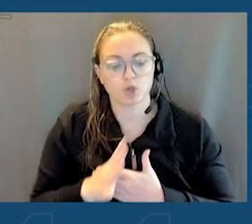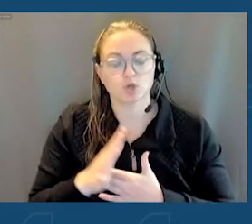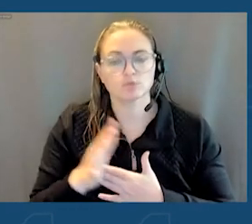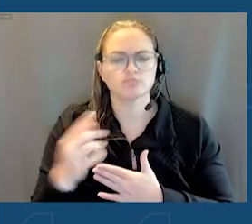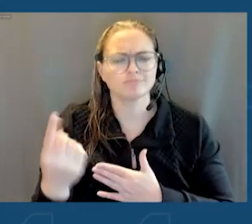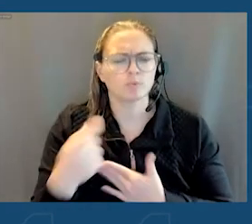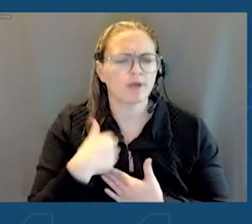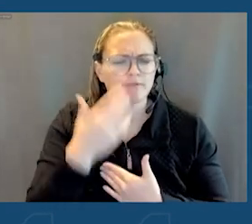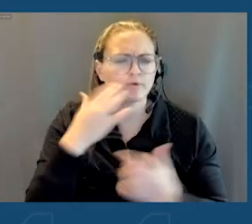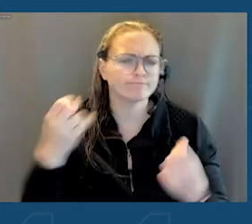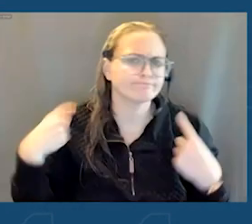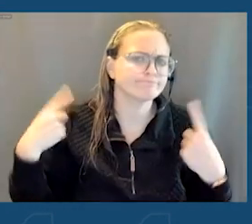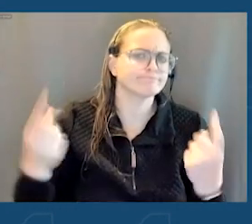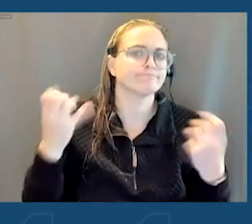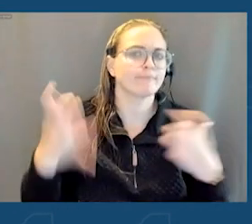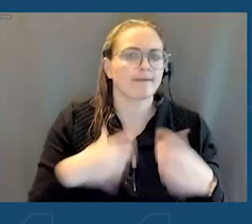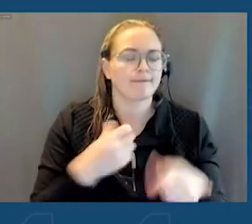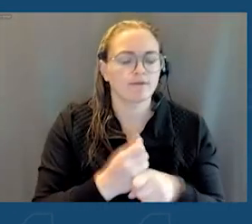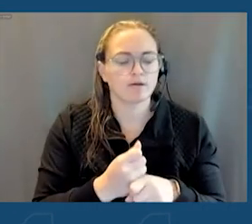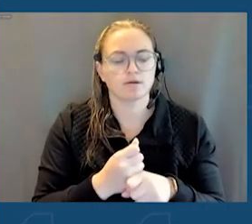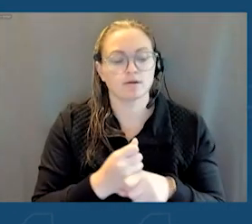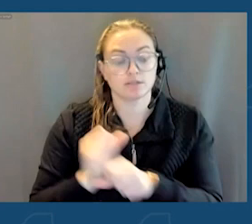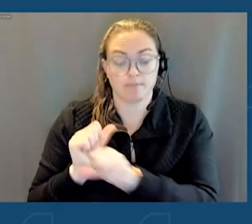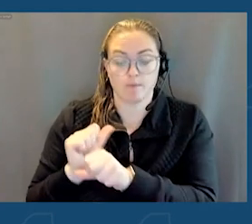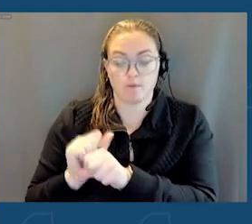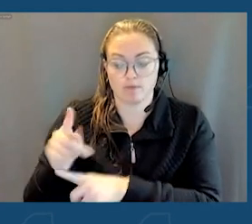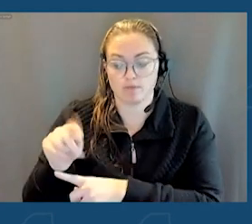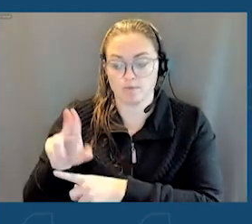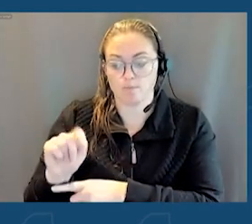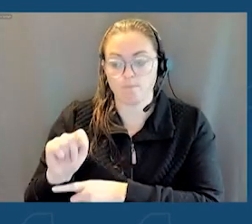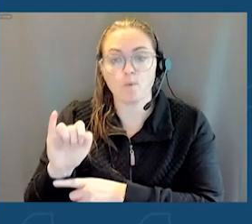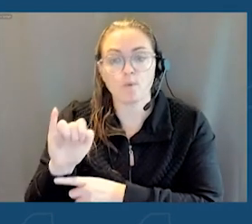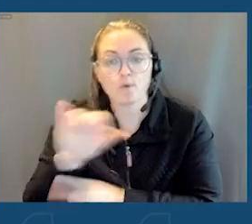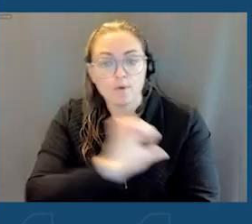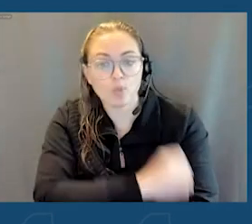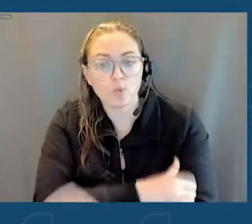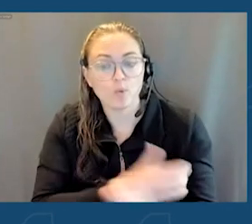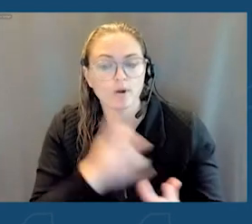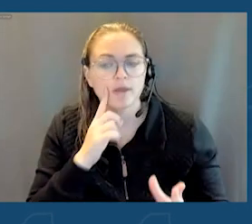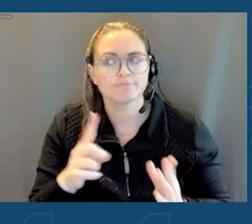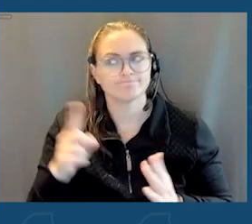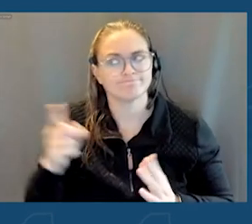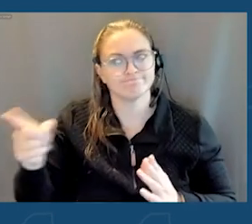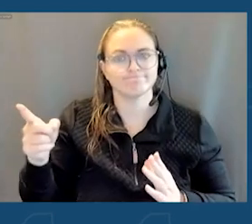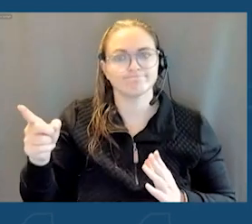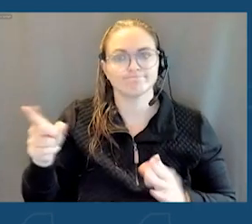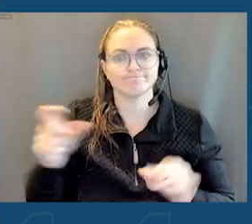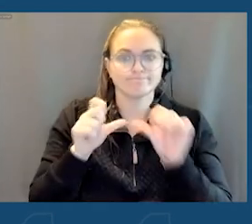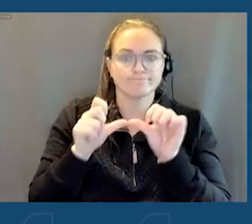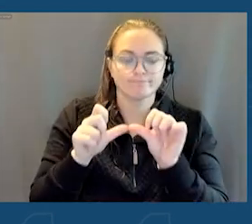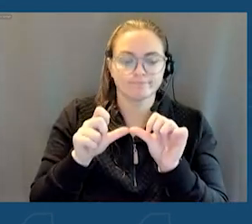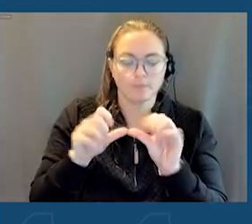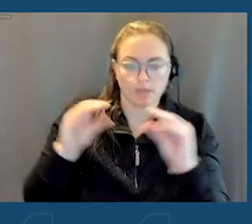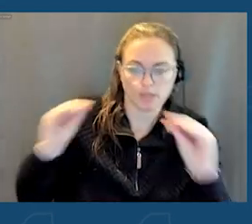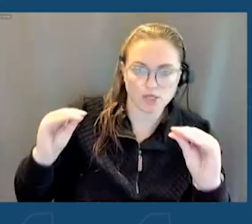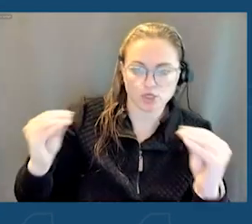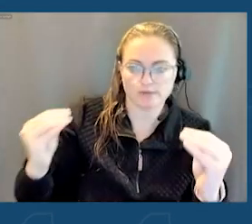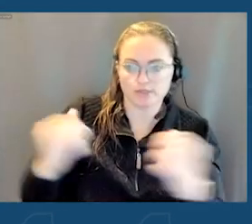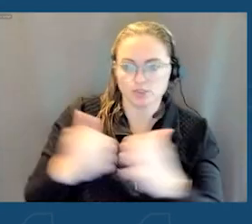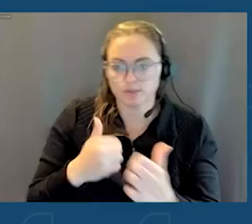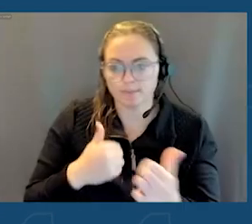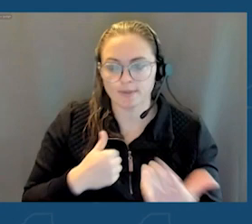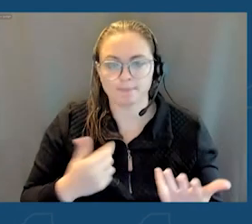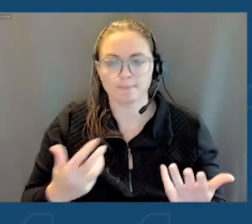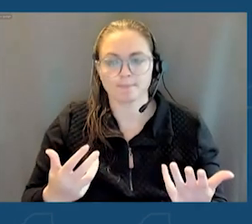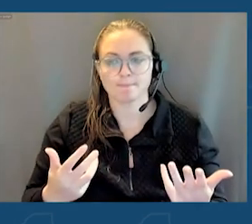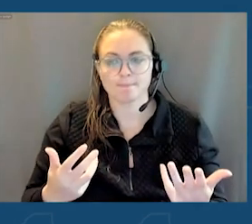known for many years. And during my tenure at the Port Authority, I will tell you that he was constantly educating me on not just the